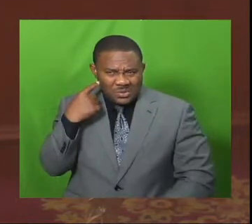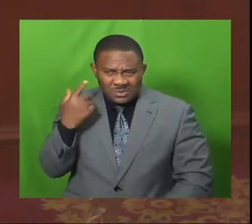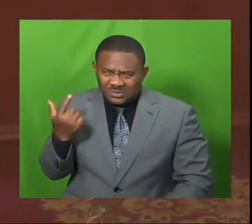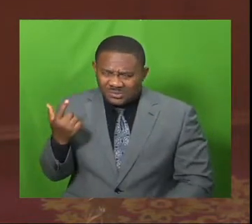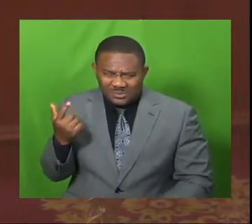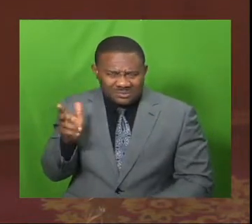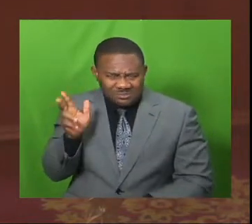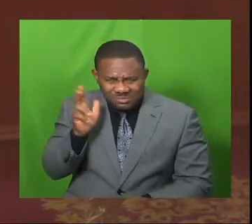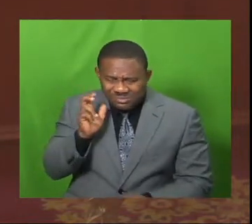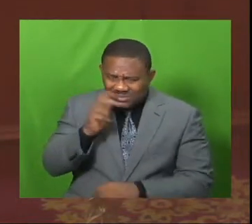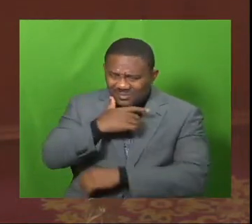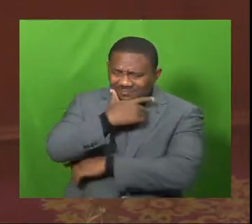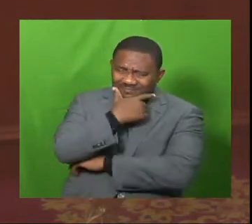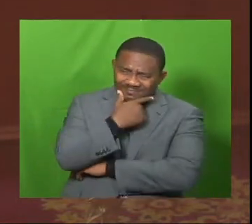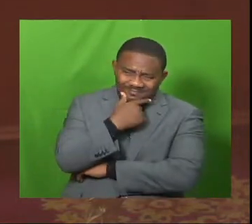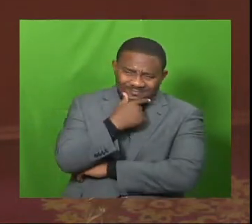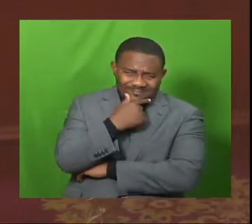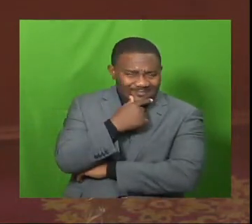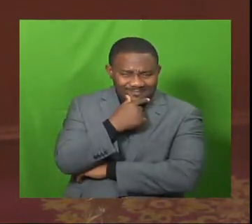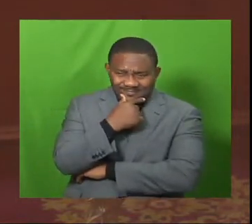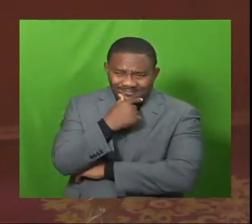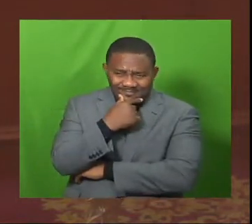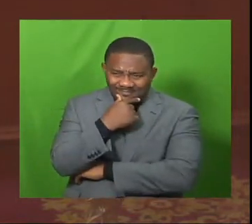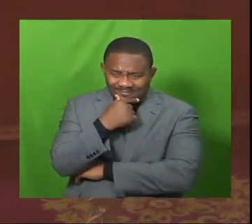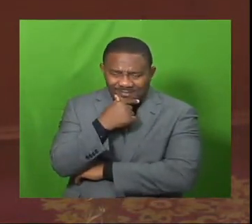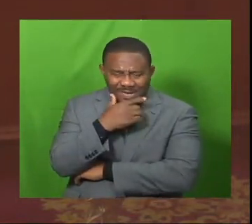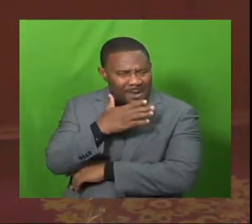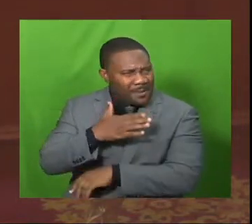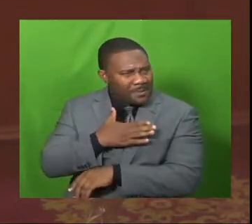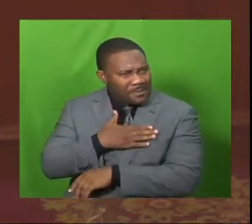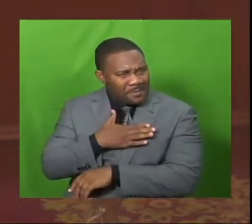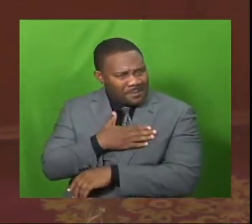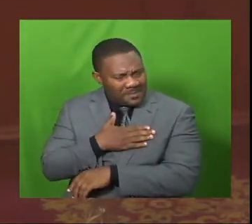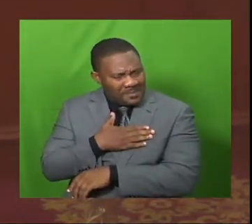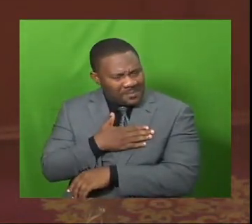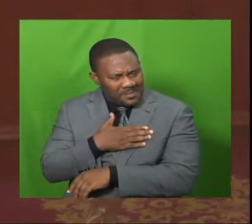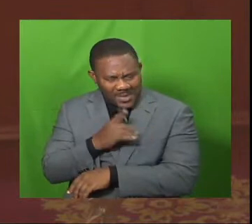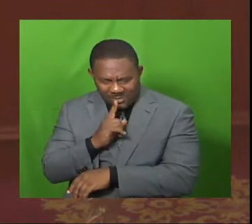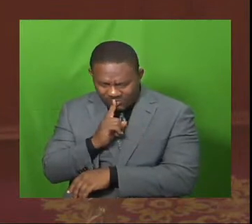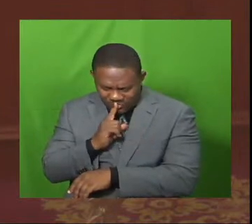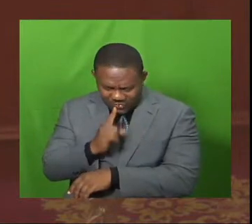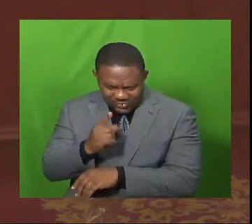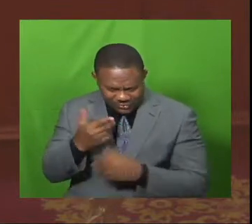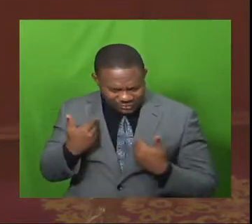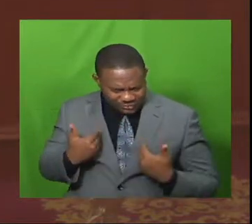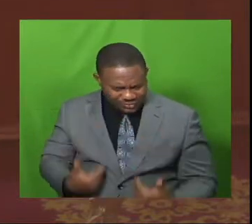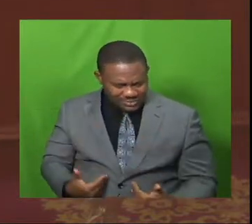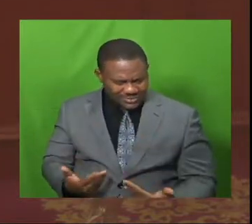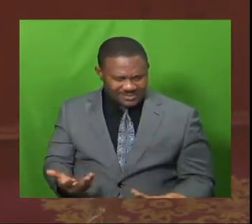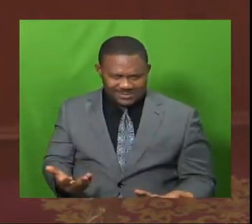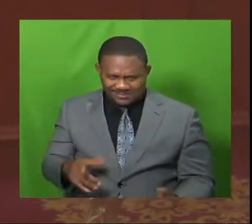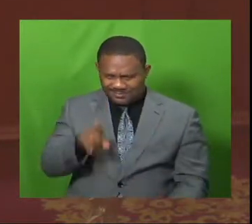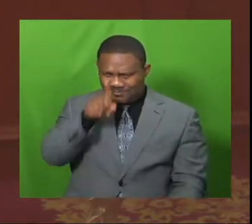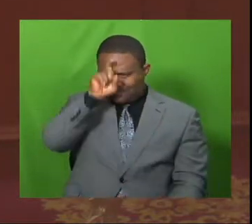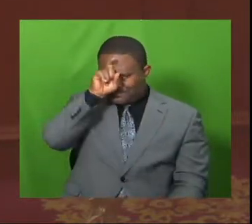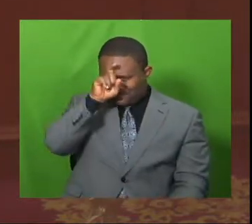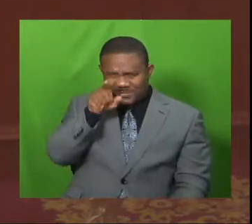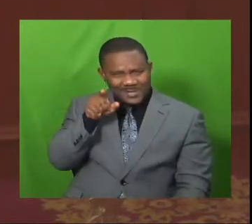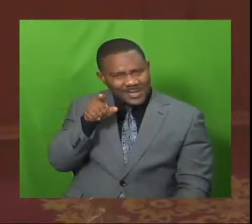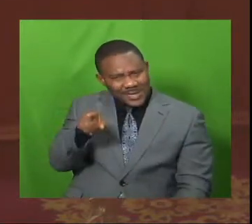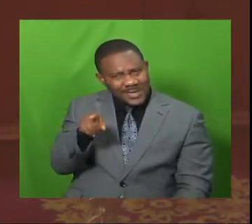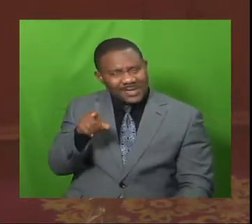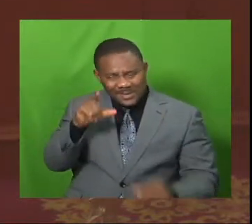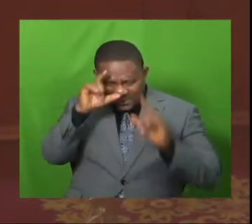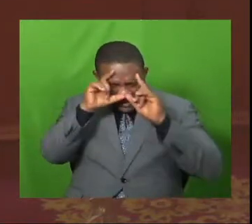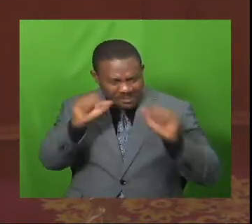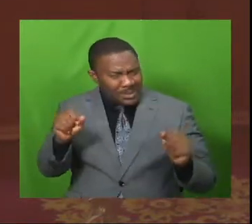class, I felt very scandalized that my image and credibility will always be in question. Because the president looked us in the face and told